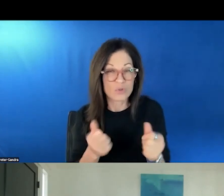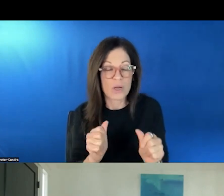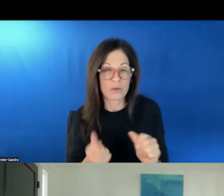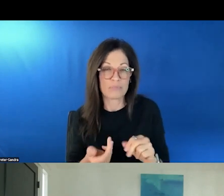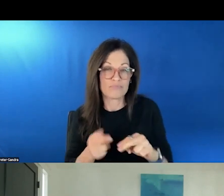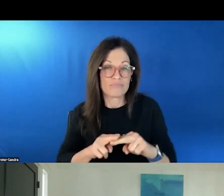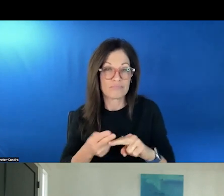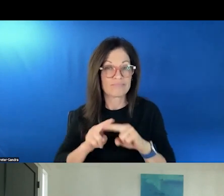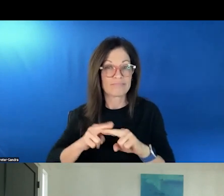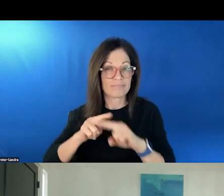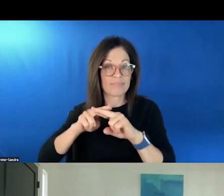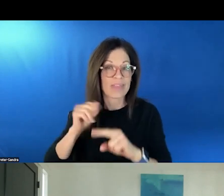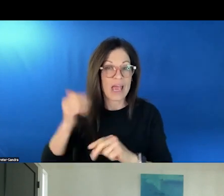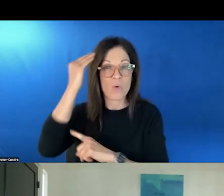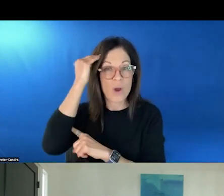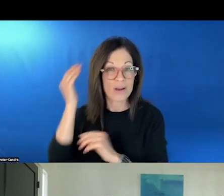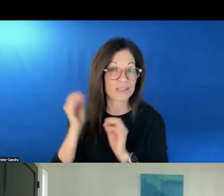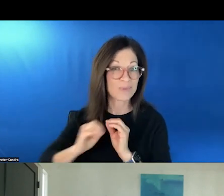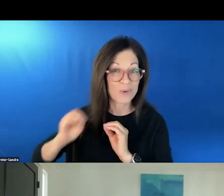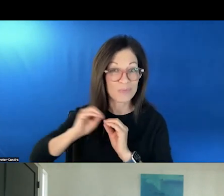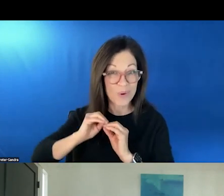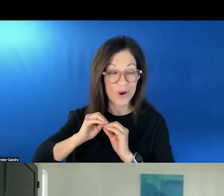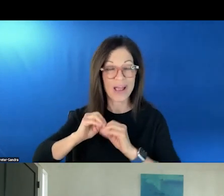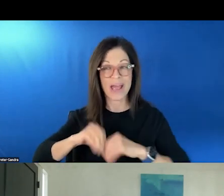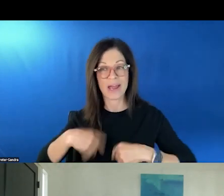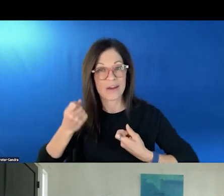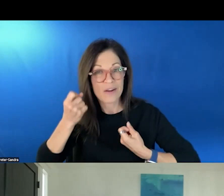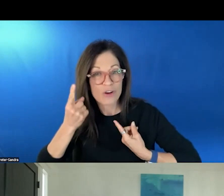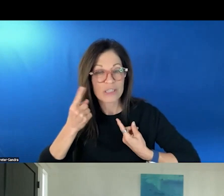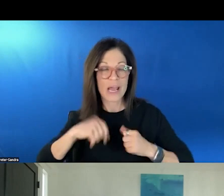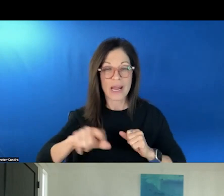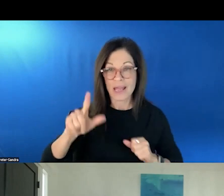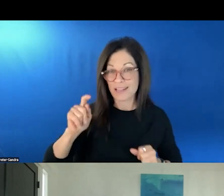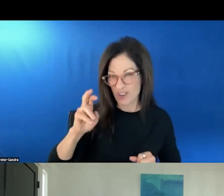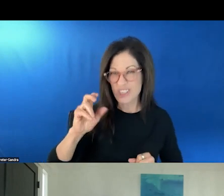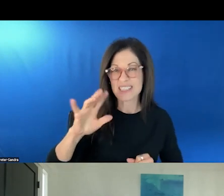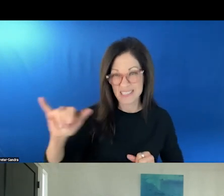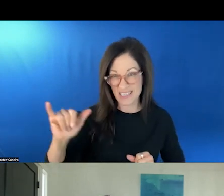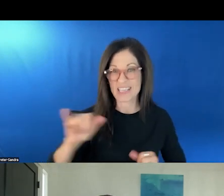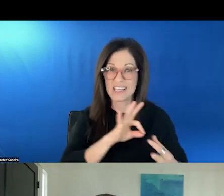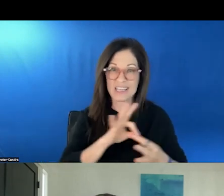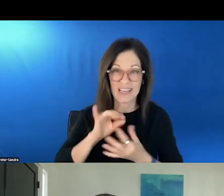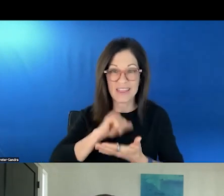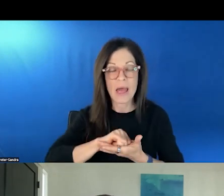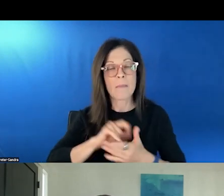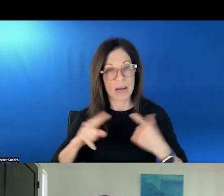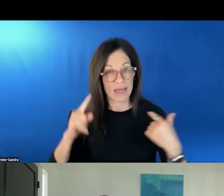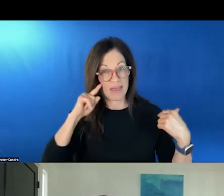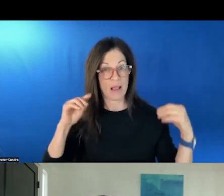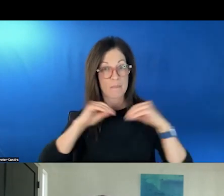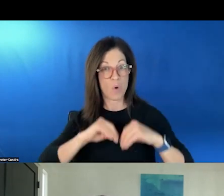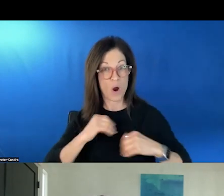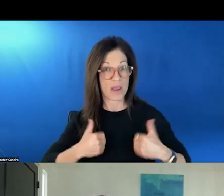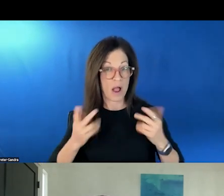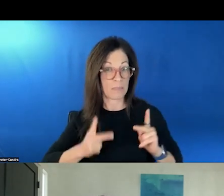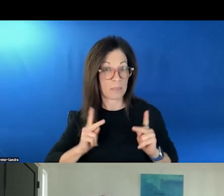increase that sort of awareness and literacy, but I think that the more young people that are involved, the more exposure